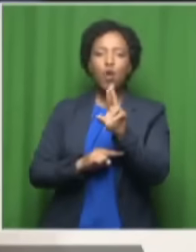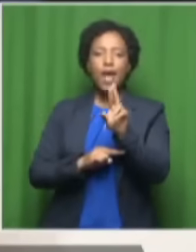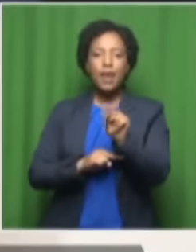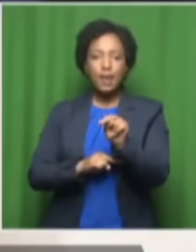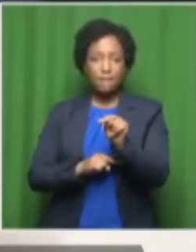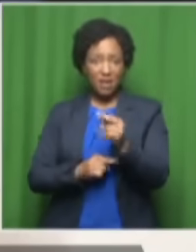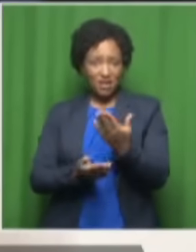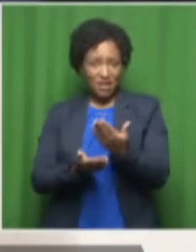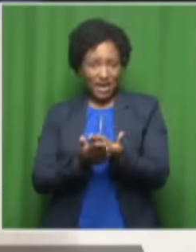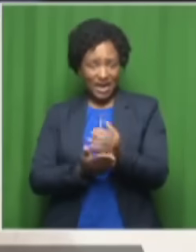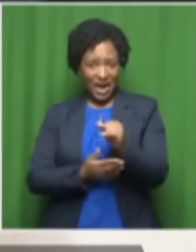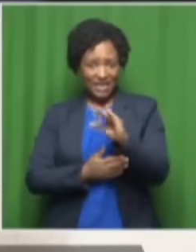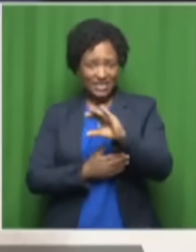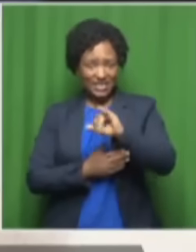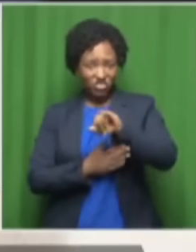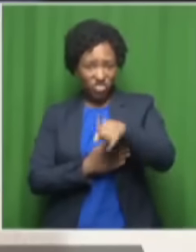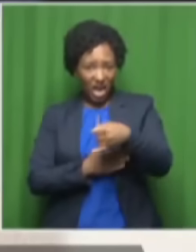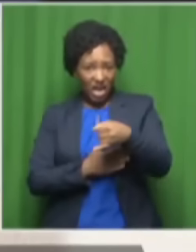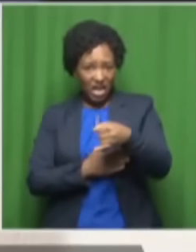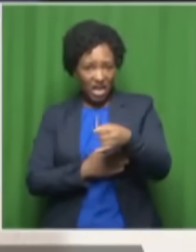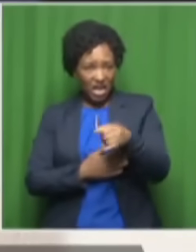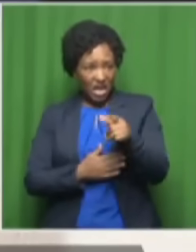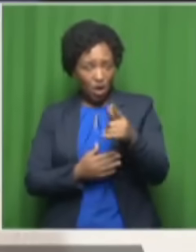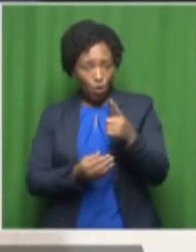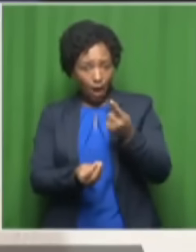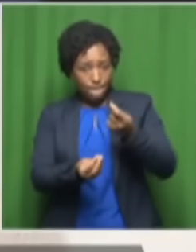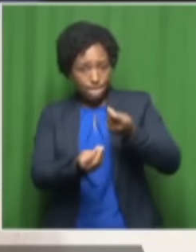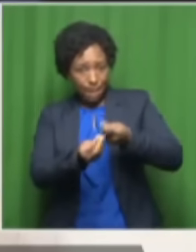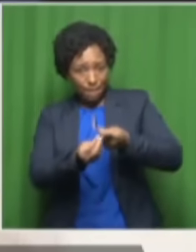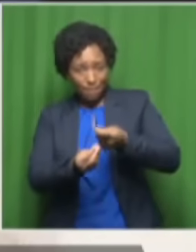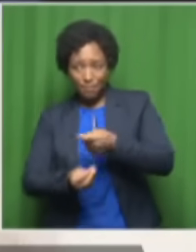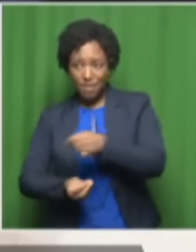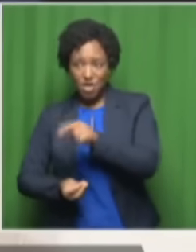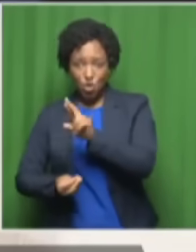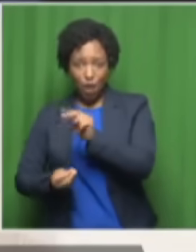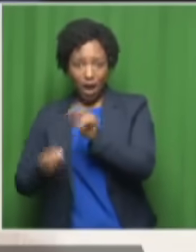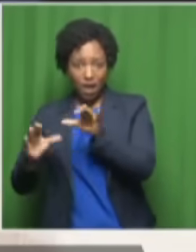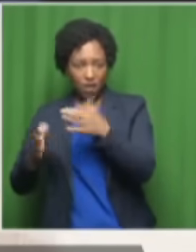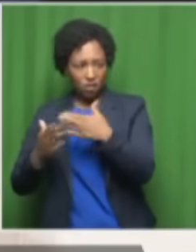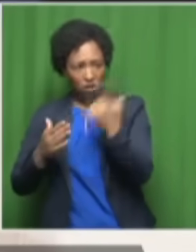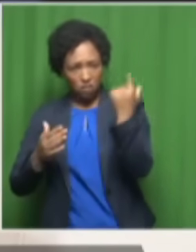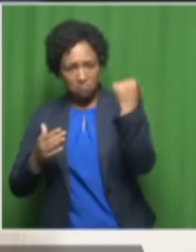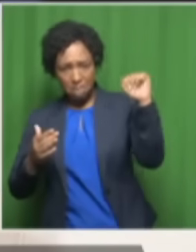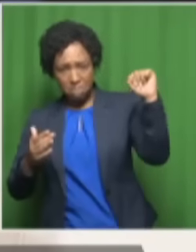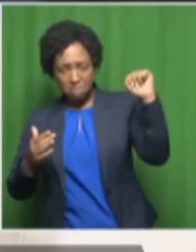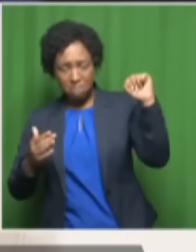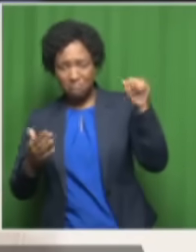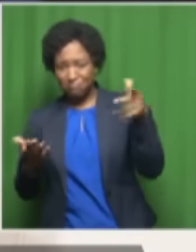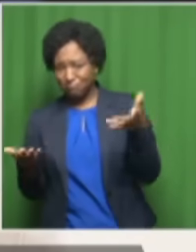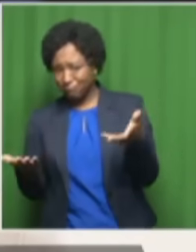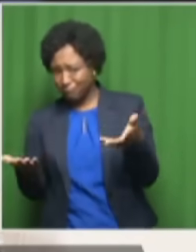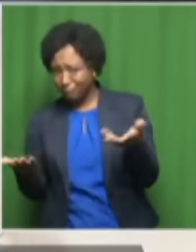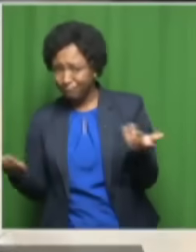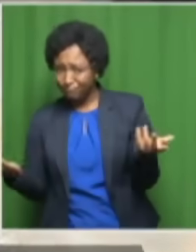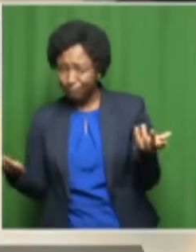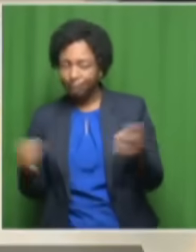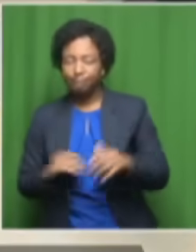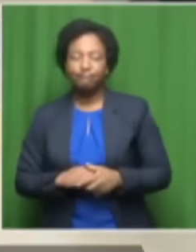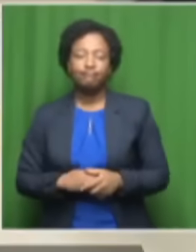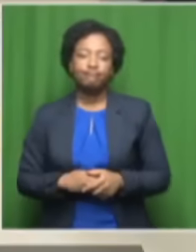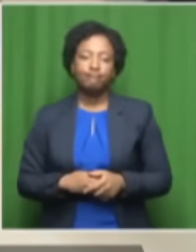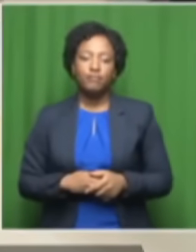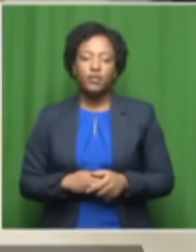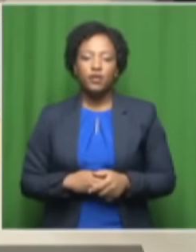ICJ ruling, whatever that ruling is, on Friday or beyond. Amazing. But let's look at this. So